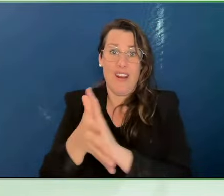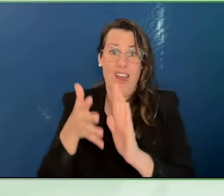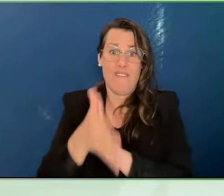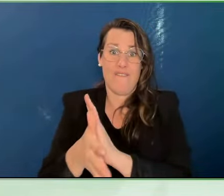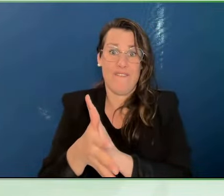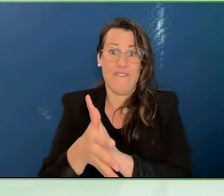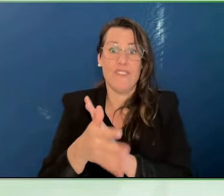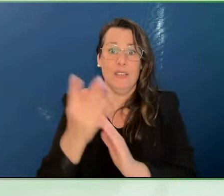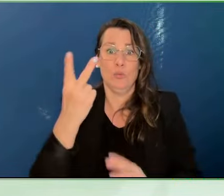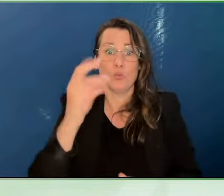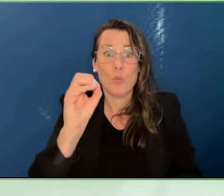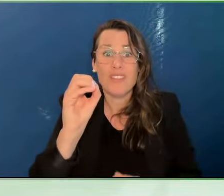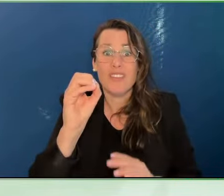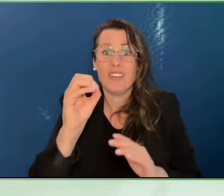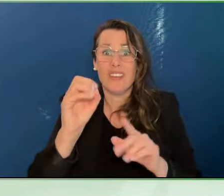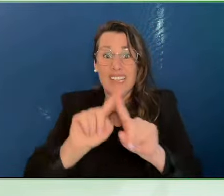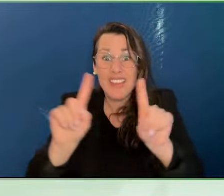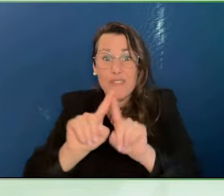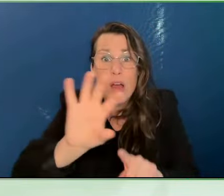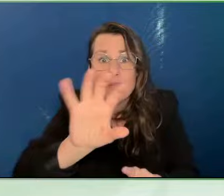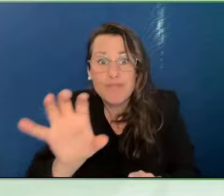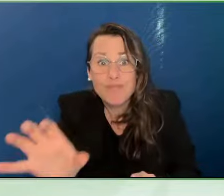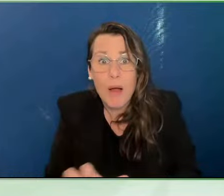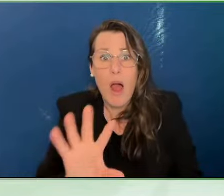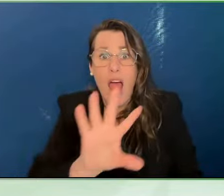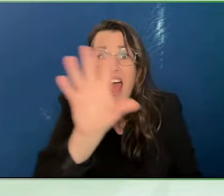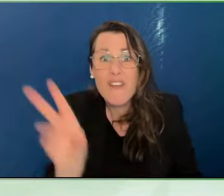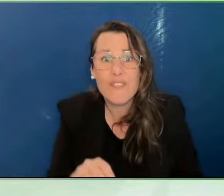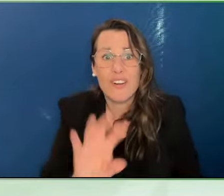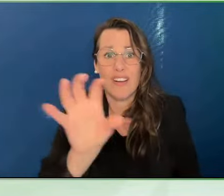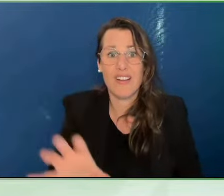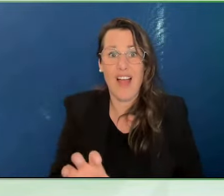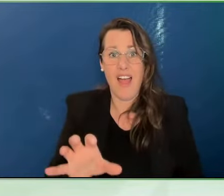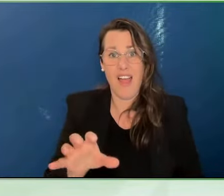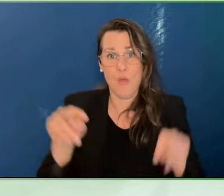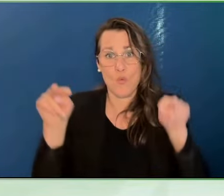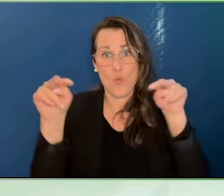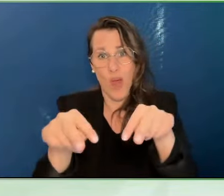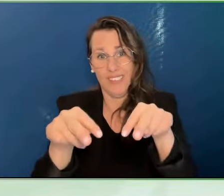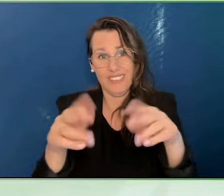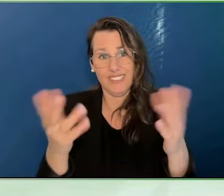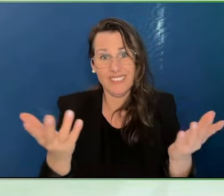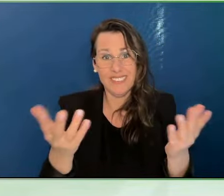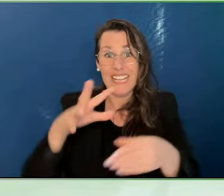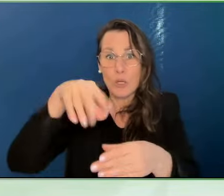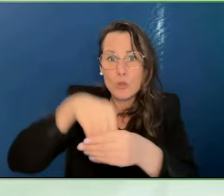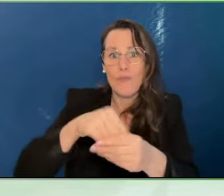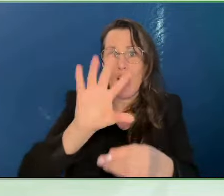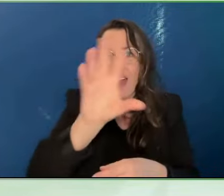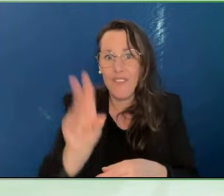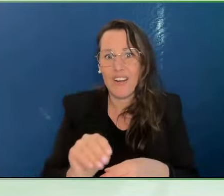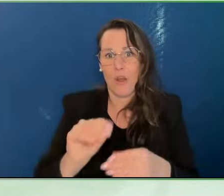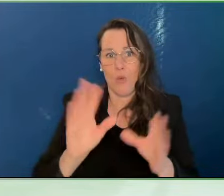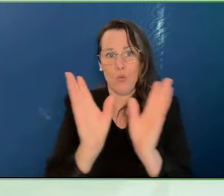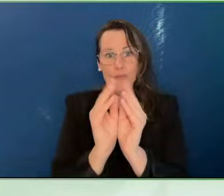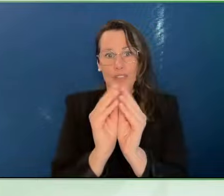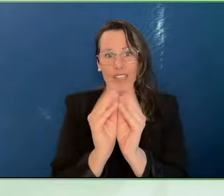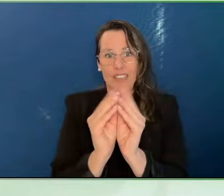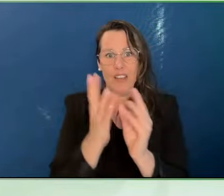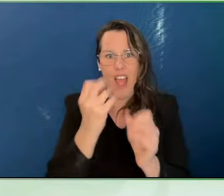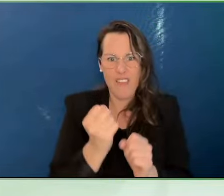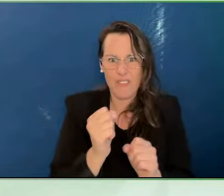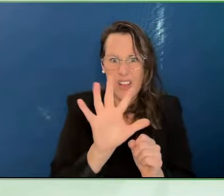committed, very empowered people who are working 24 hours to make sure that a conference like this